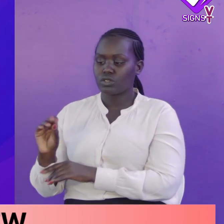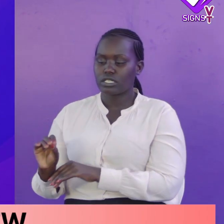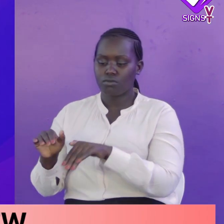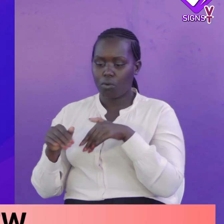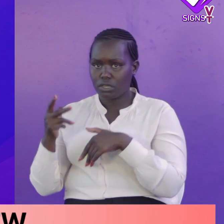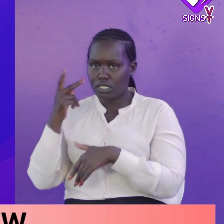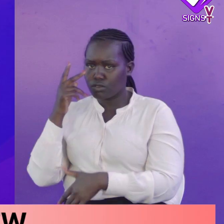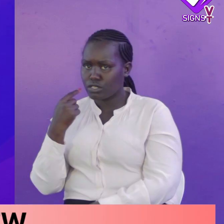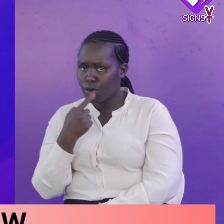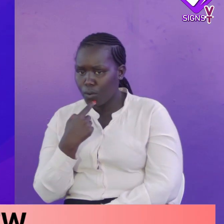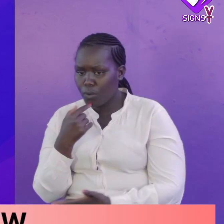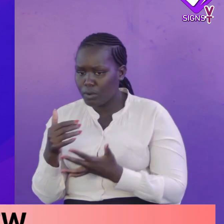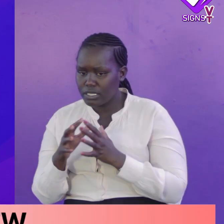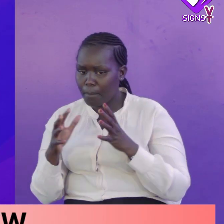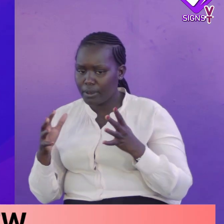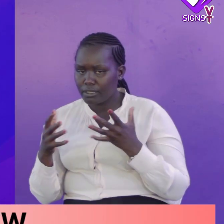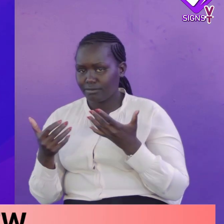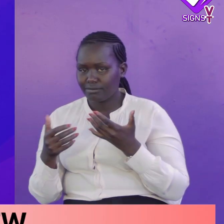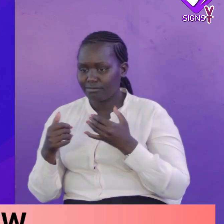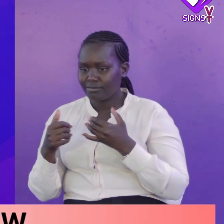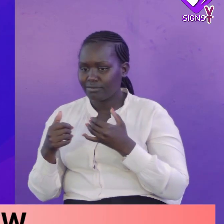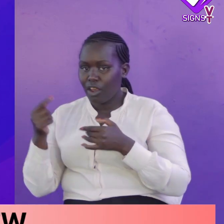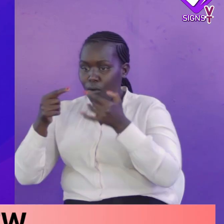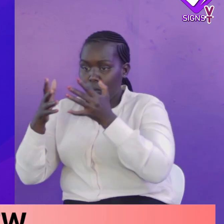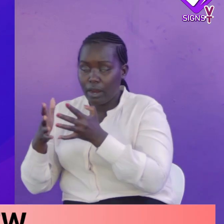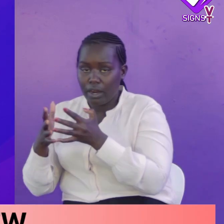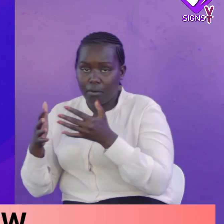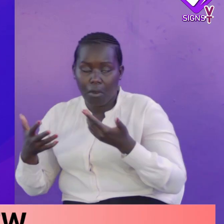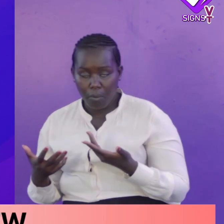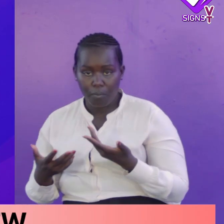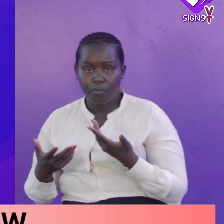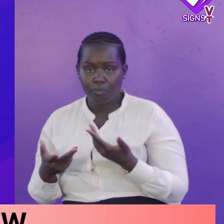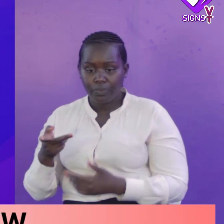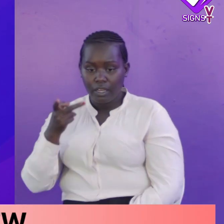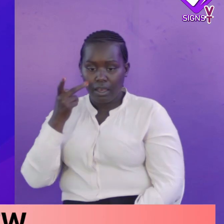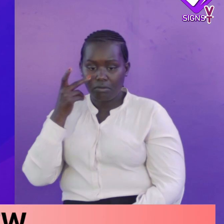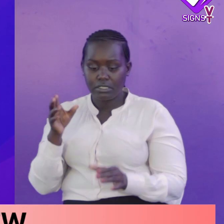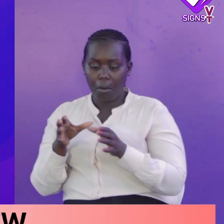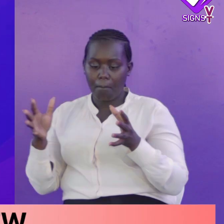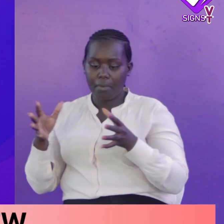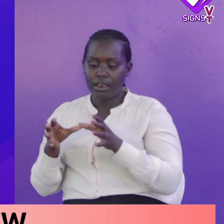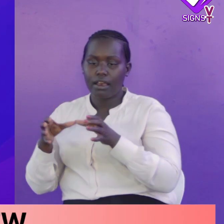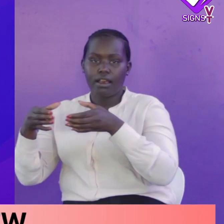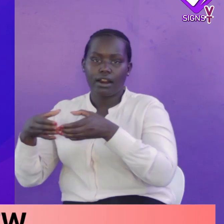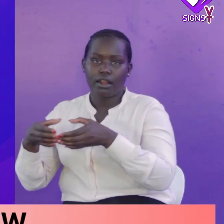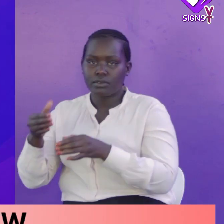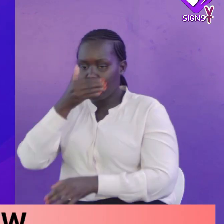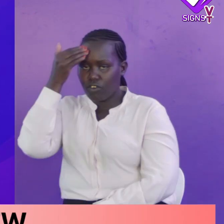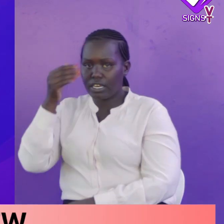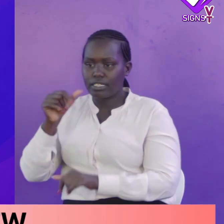who is the big cock here. Let's look at the big clubs. Don't forget